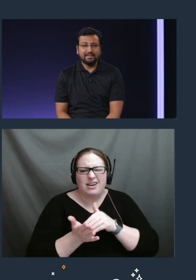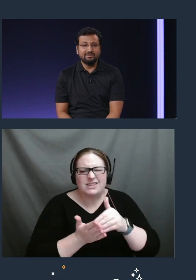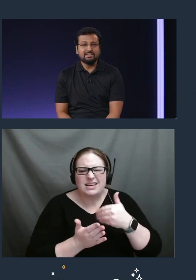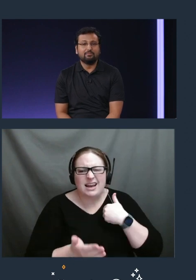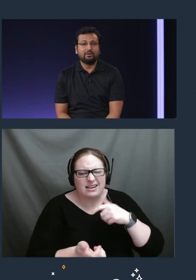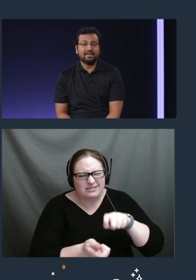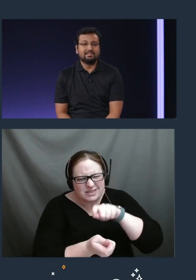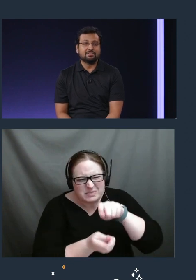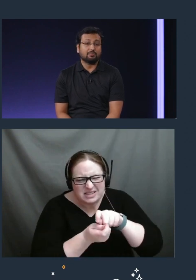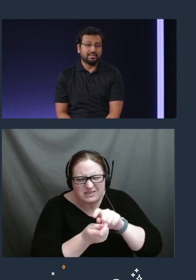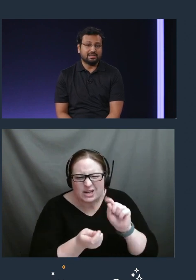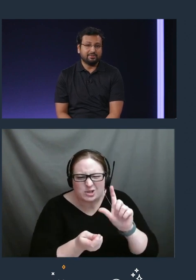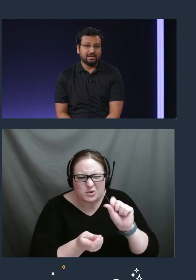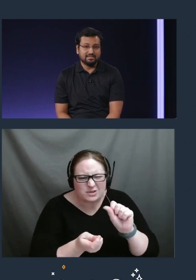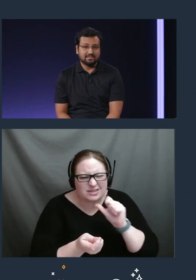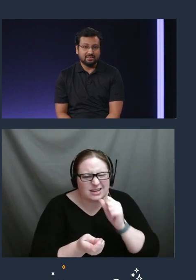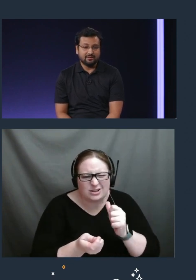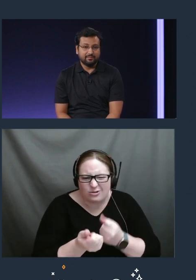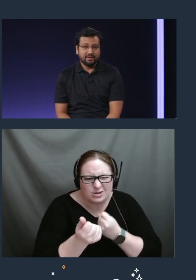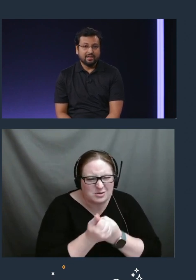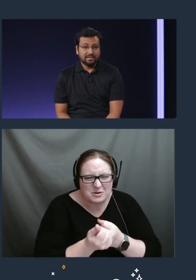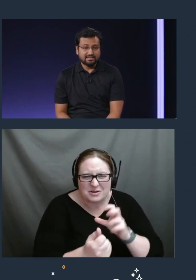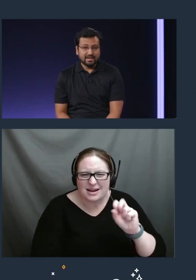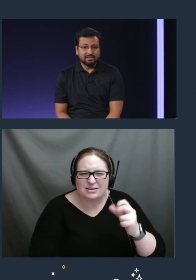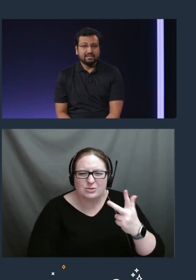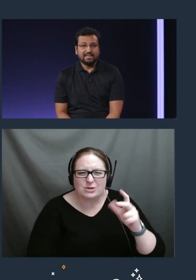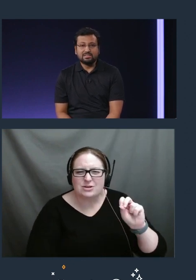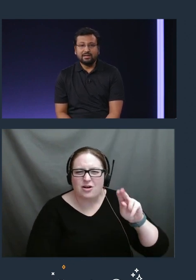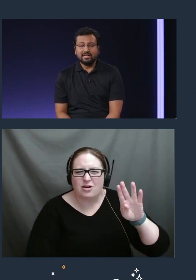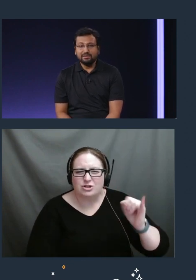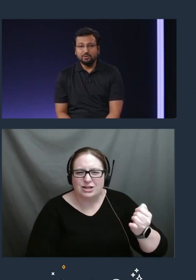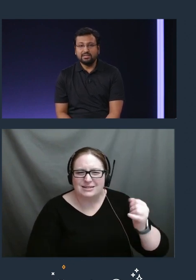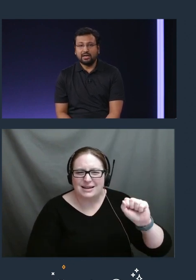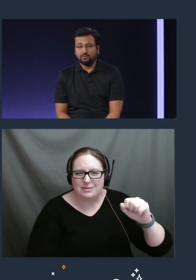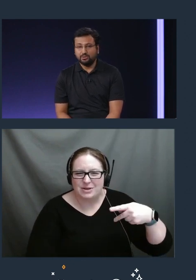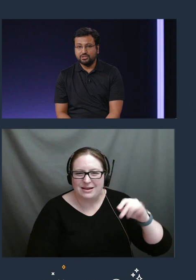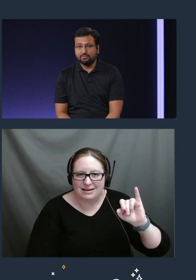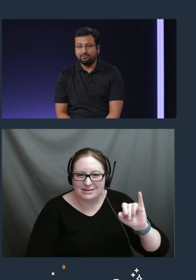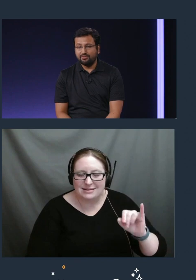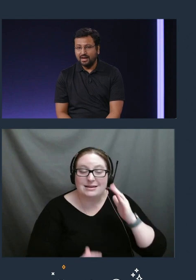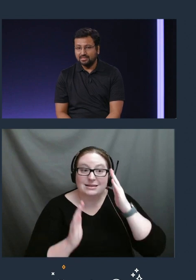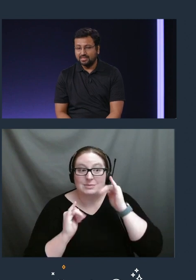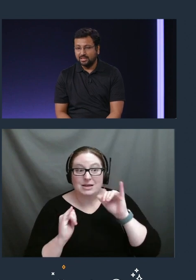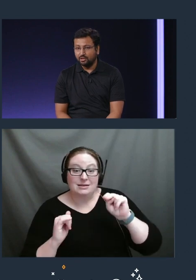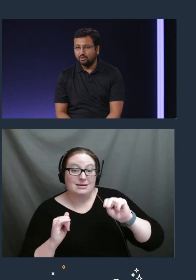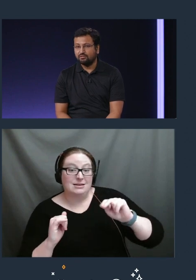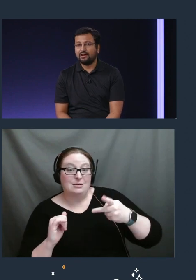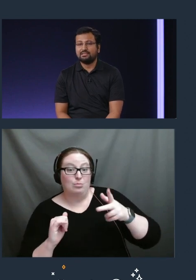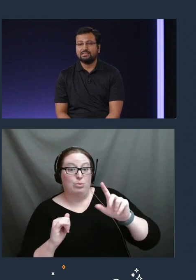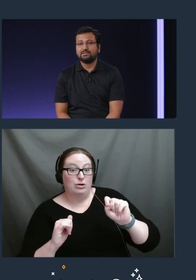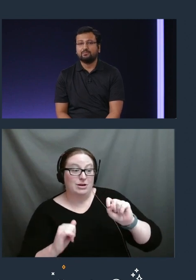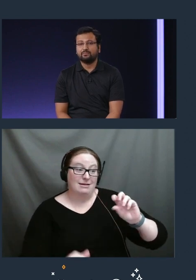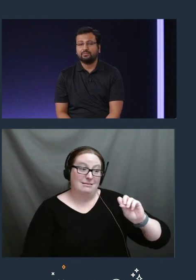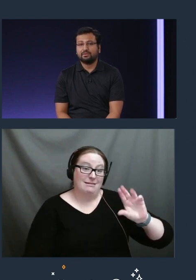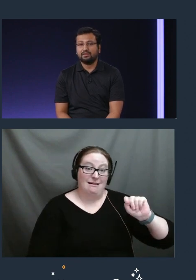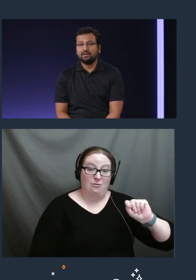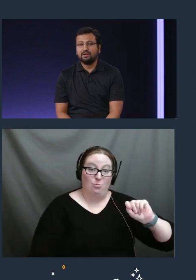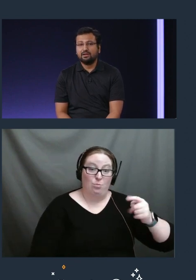don't natively support S3's object APIs. Instead, they expect inputs and outputs to be files in a local file